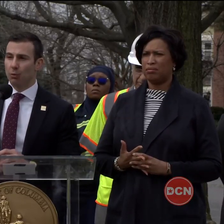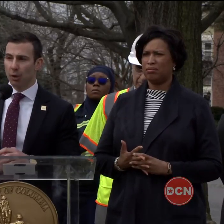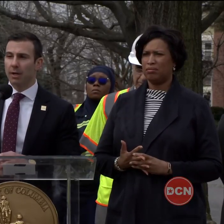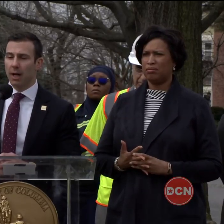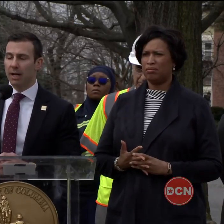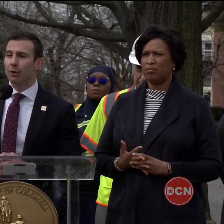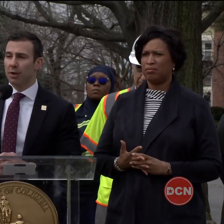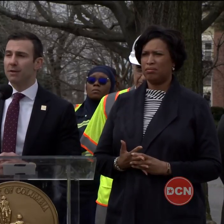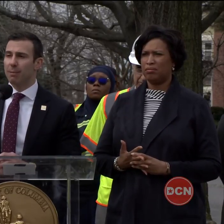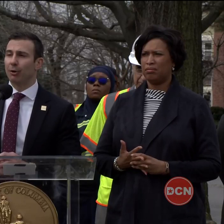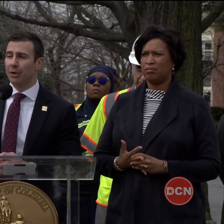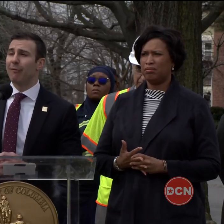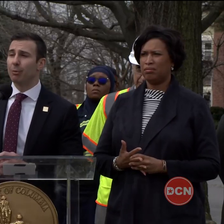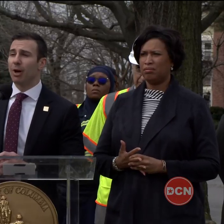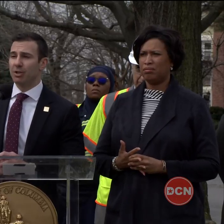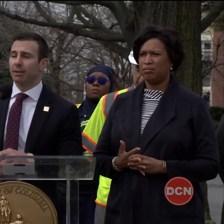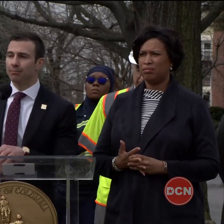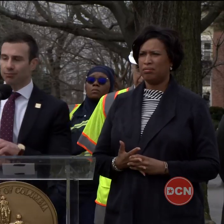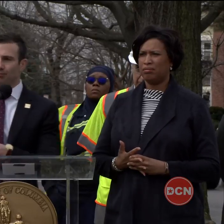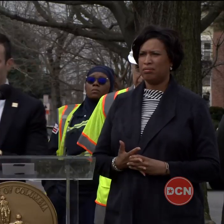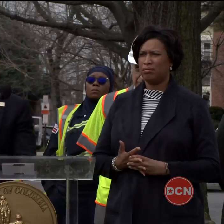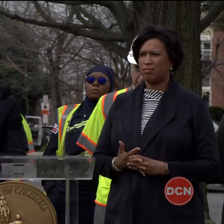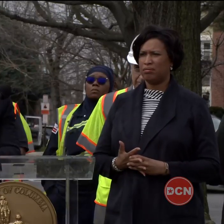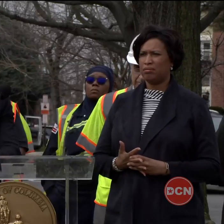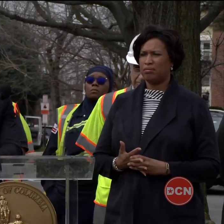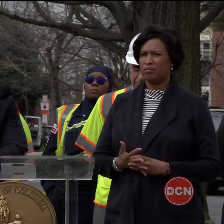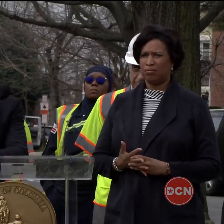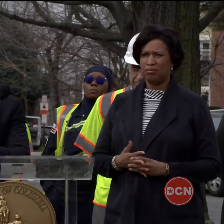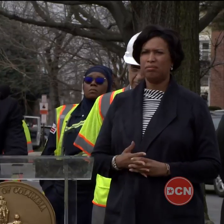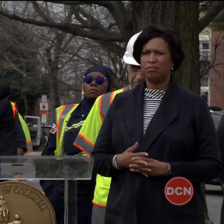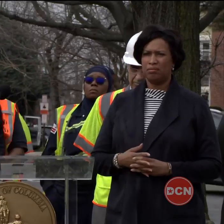doing the construction work here on this Maryland Avenue project. Okay.